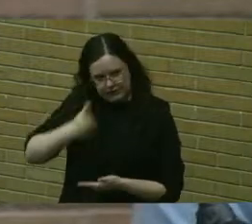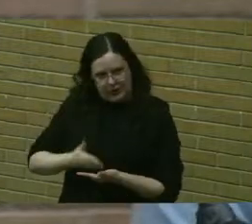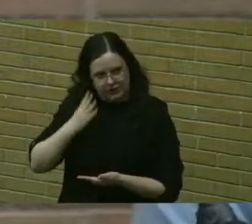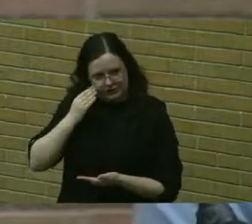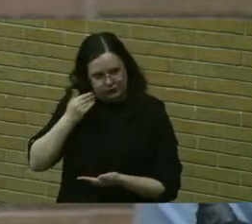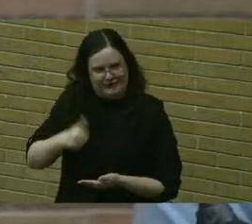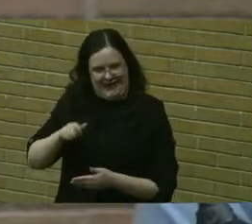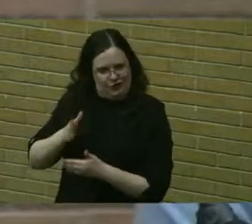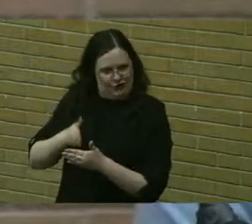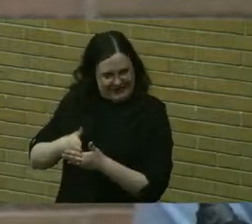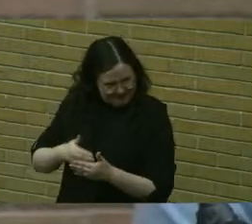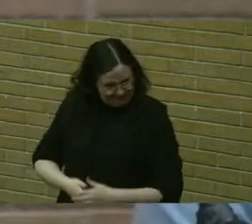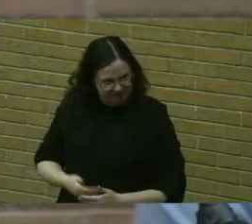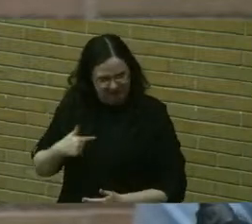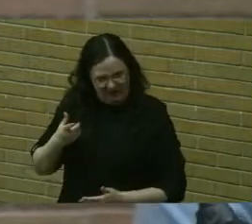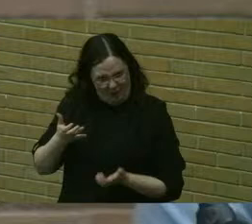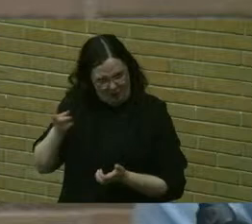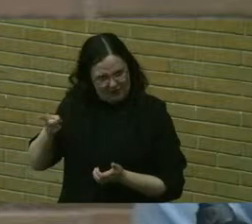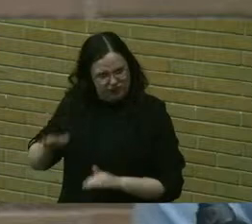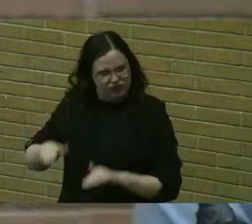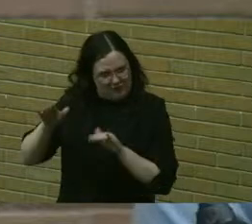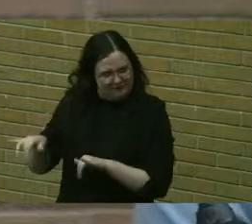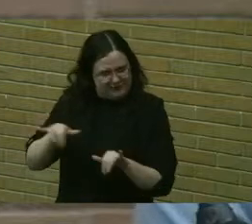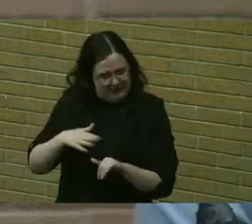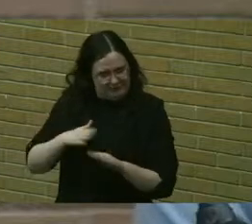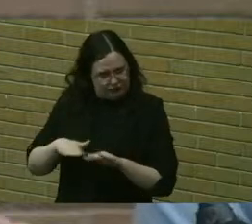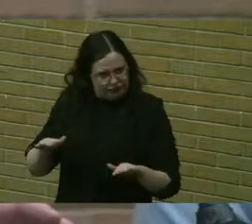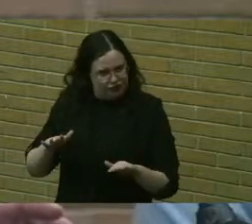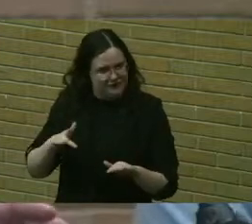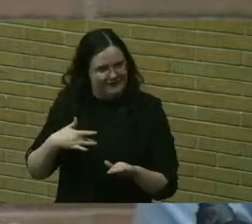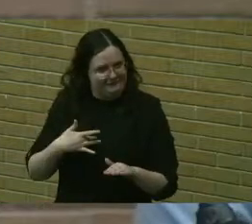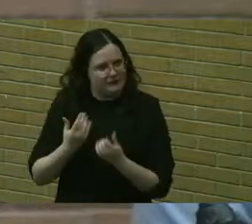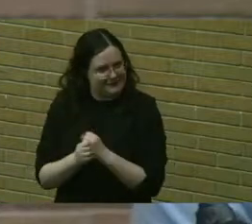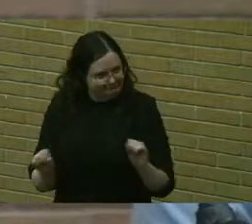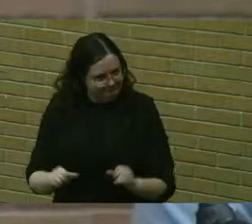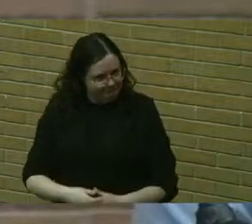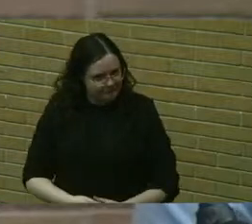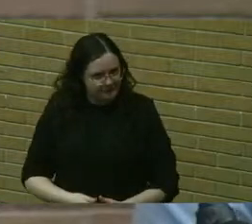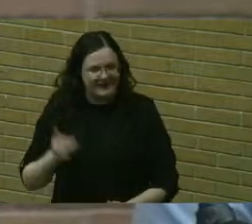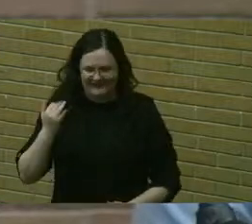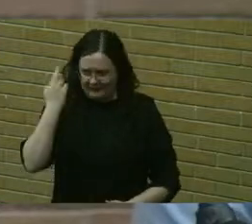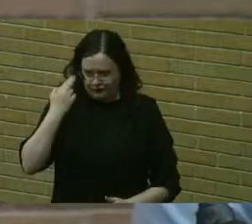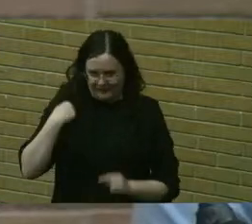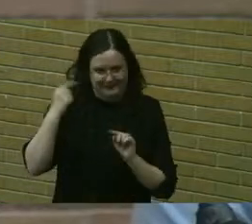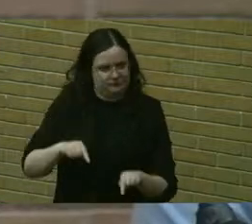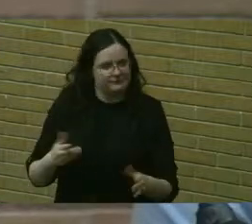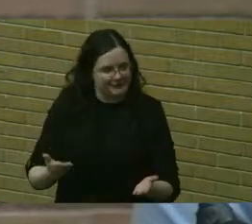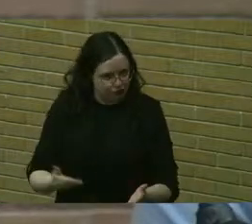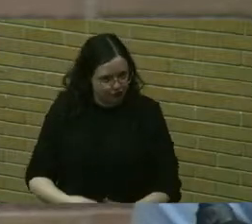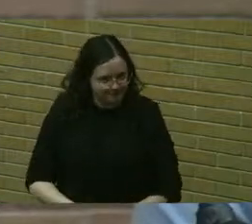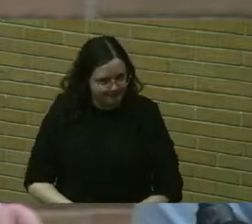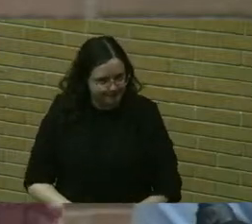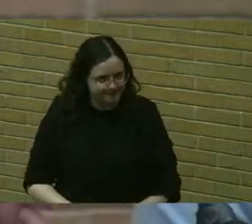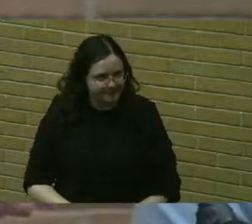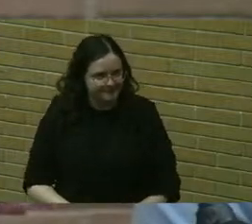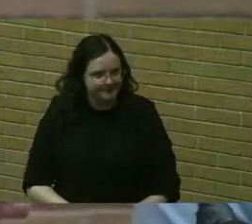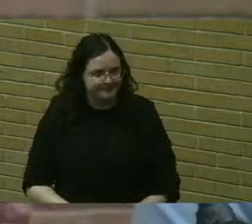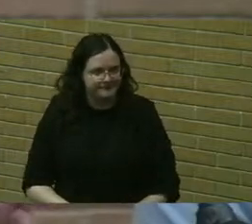harassment as well. And that's why I'm here. And I